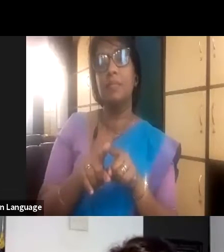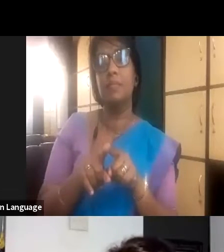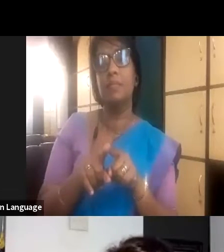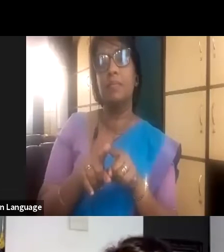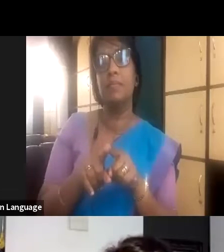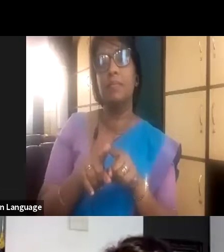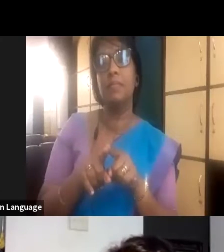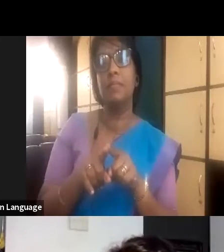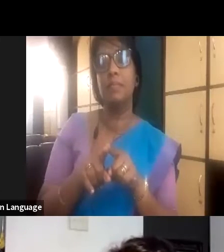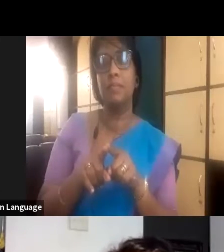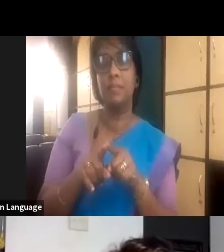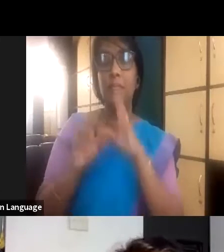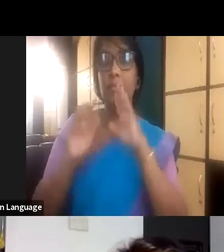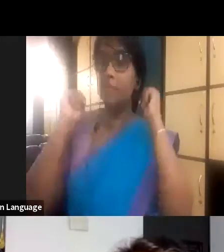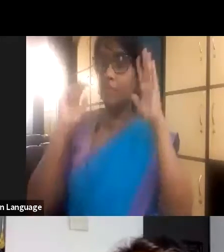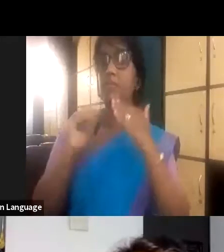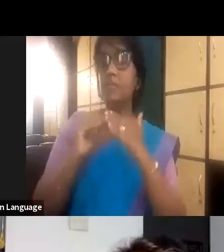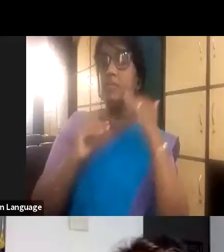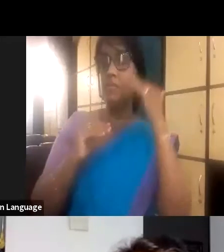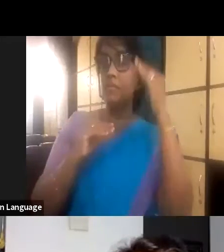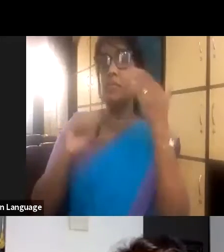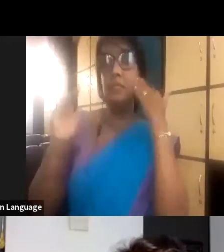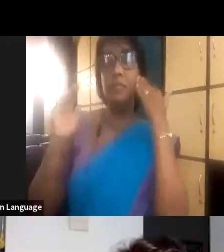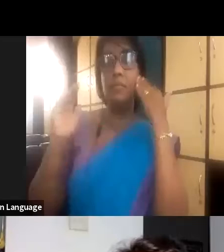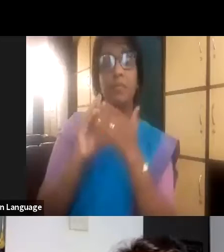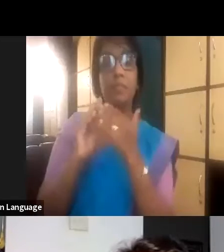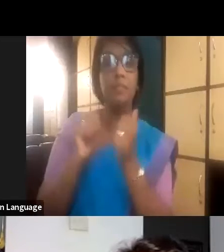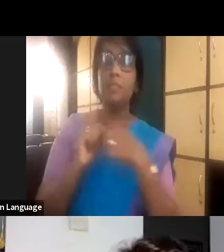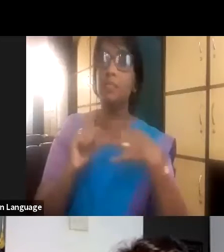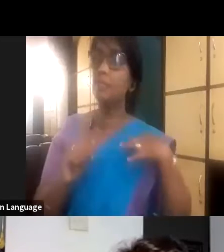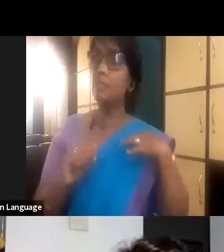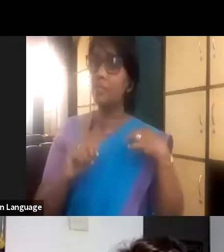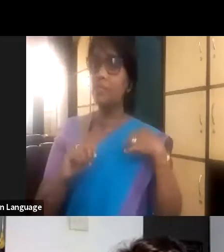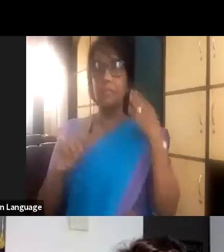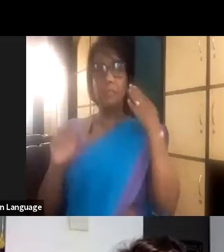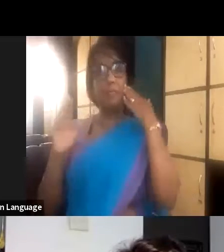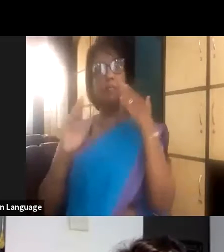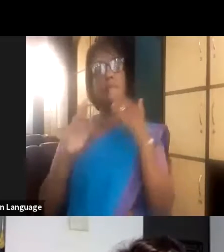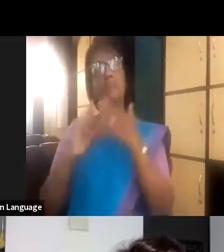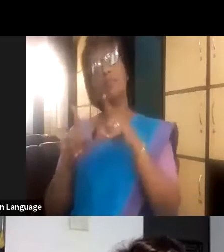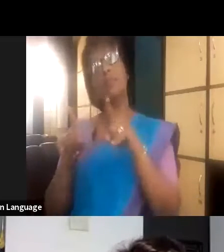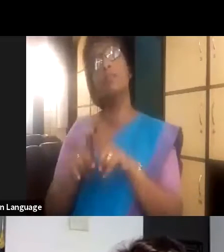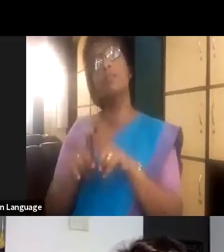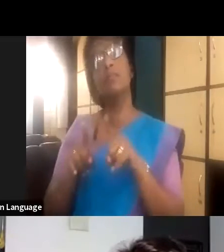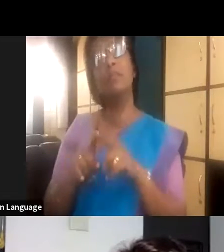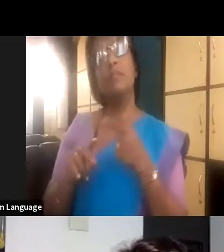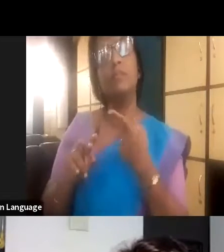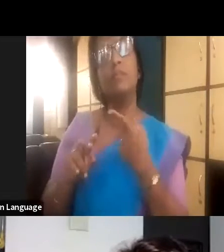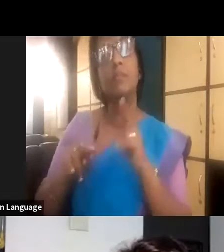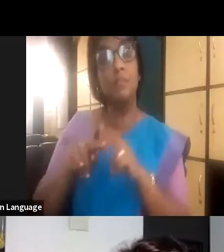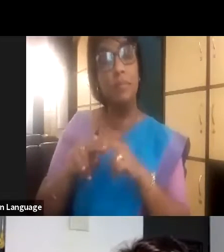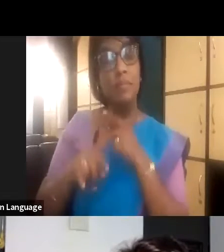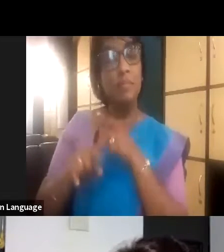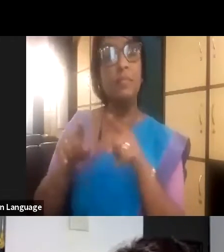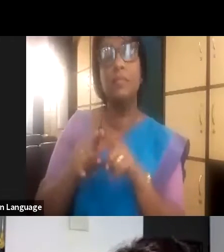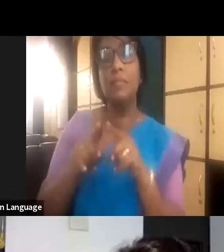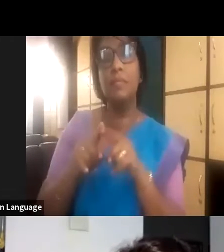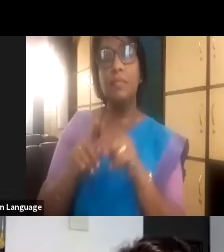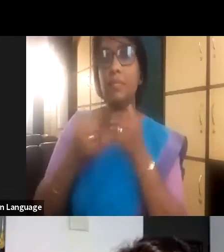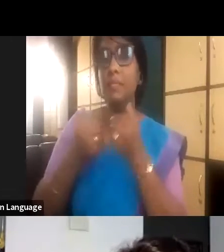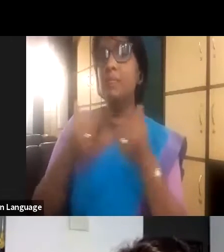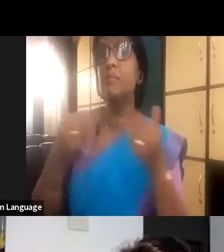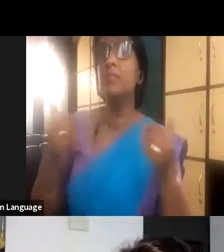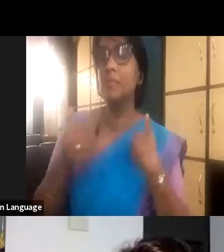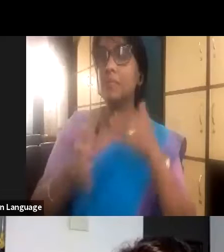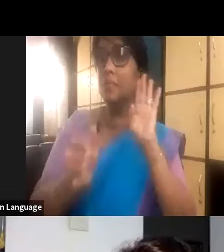the current, conventional fiber, removing it, separating it is a very, very difficult exercise. Then